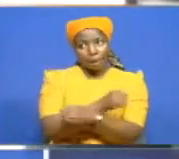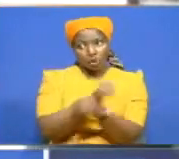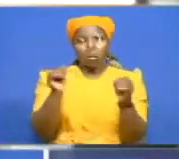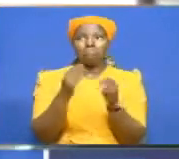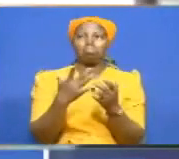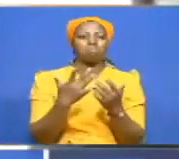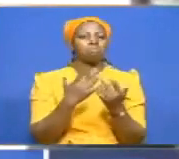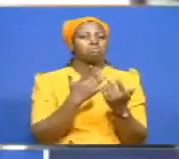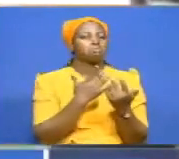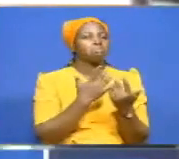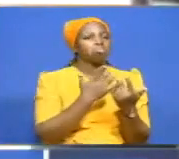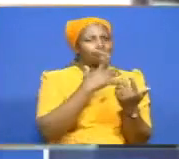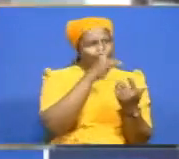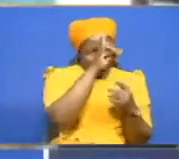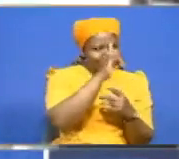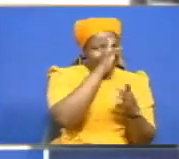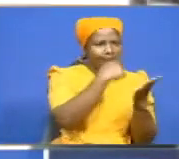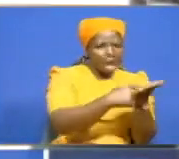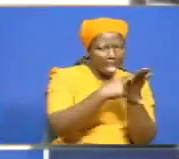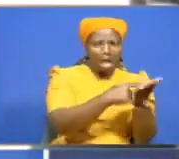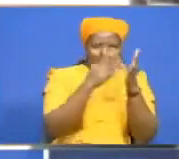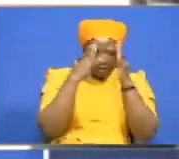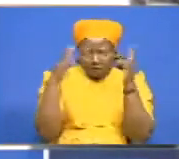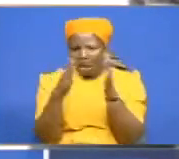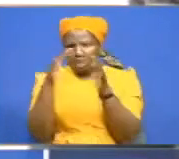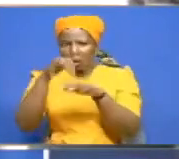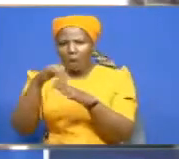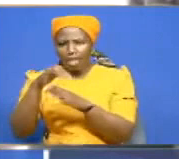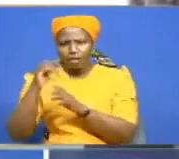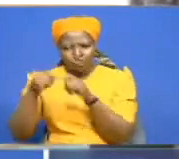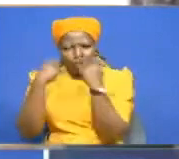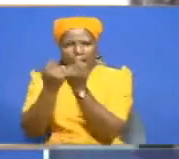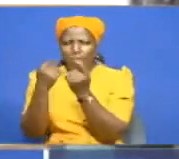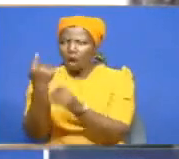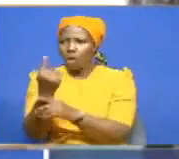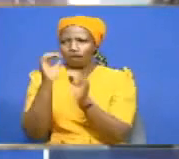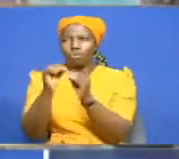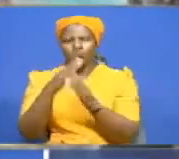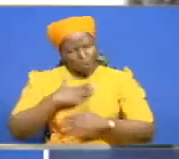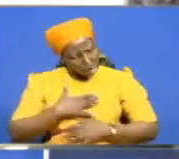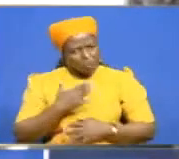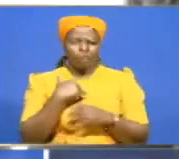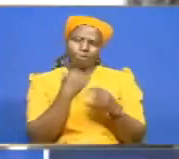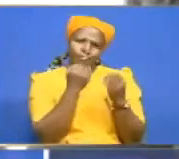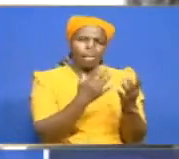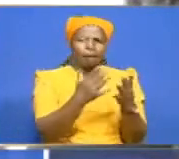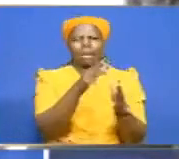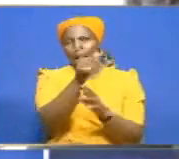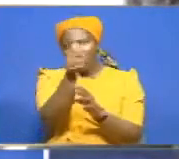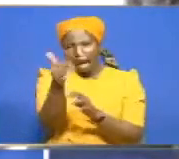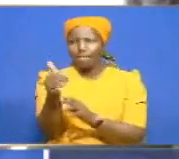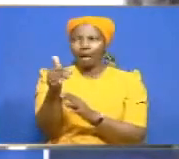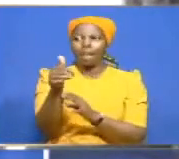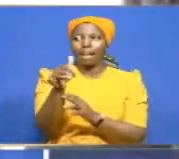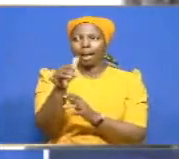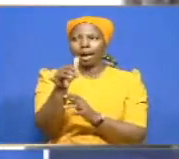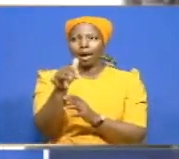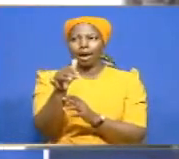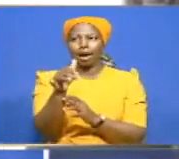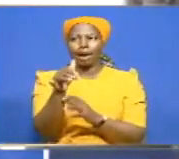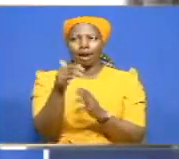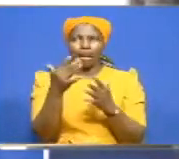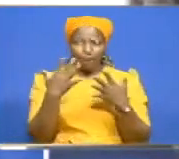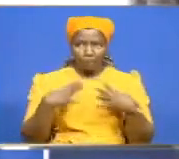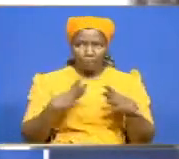discussion to only ethnic inclusion. Your Excellency, there are so many other fraternities that want to be